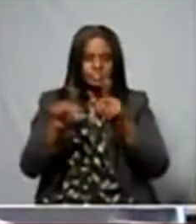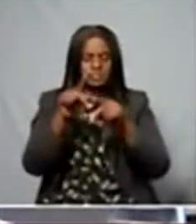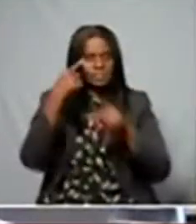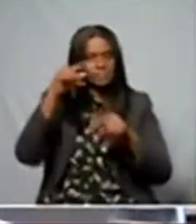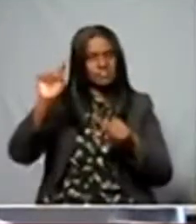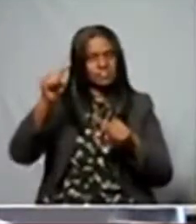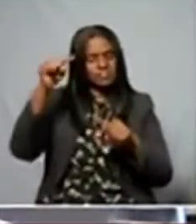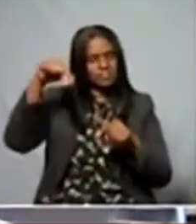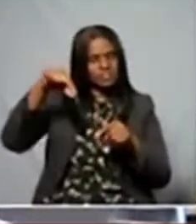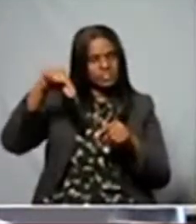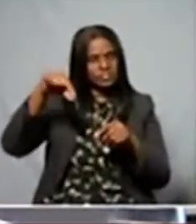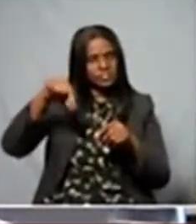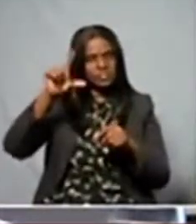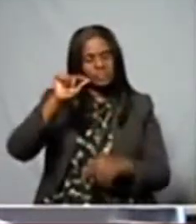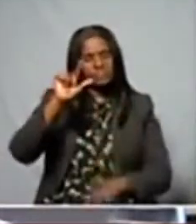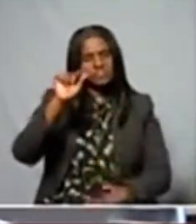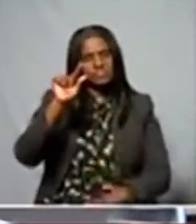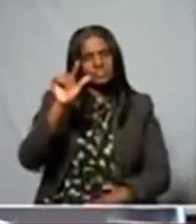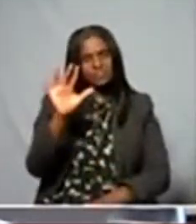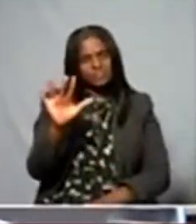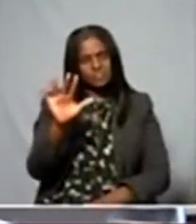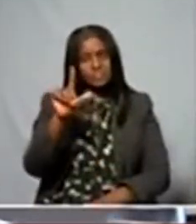quarter 2025.